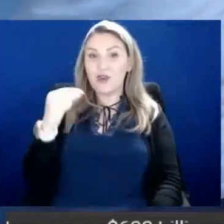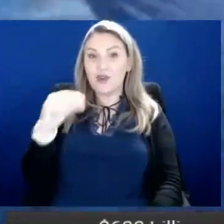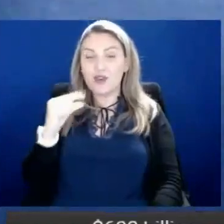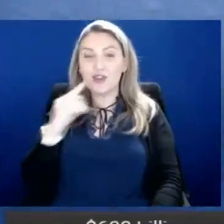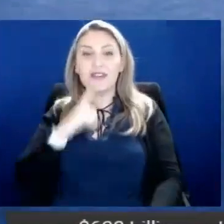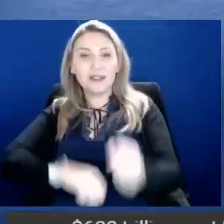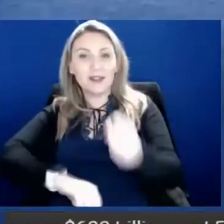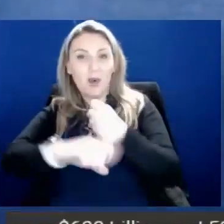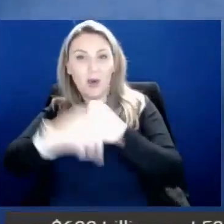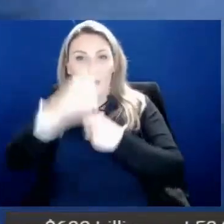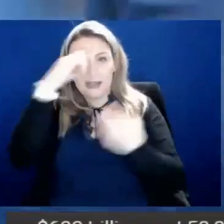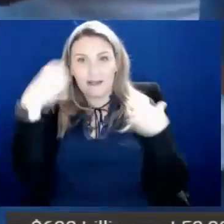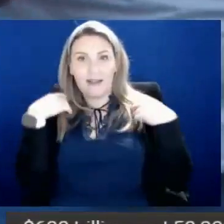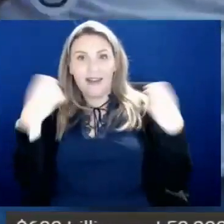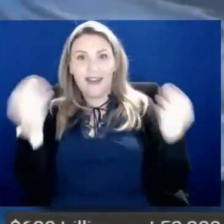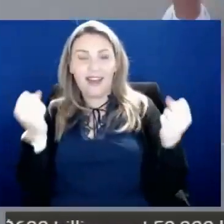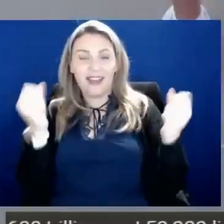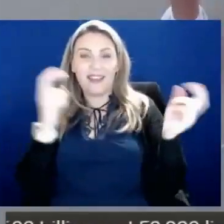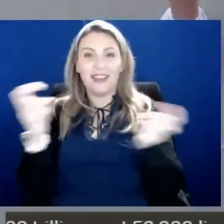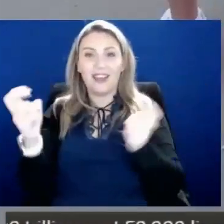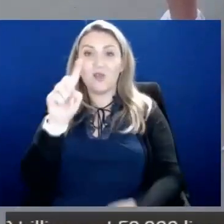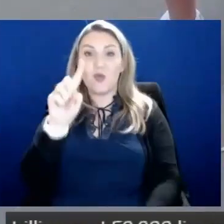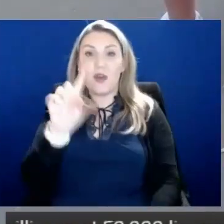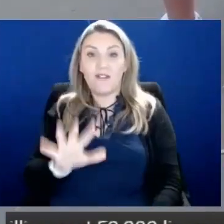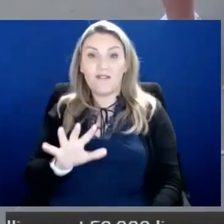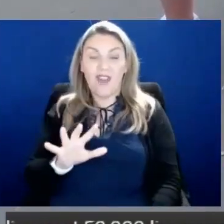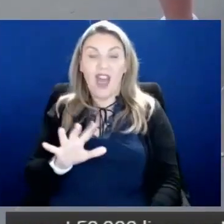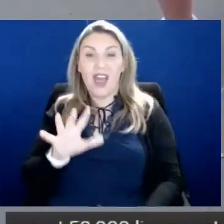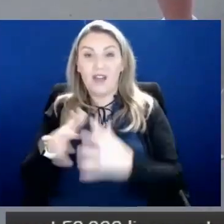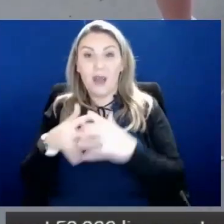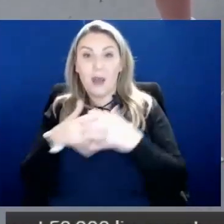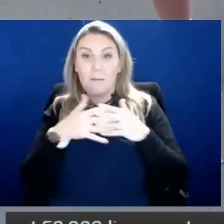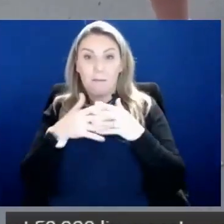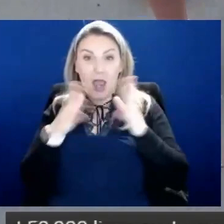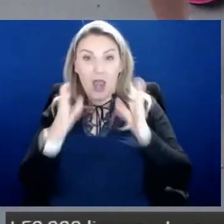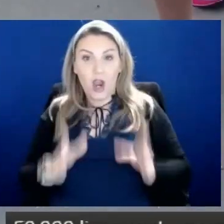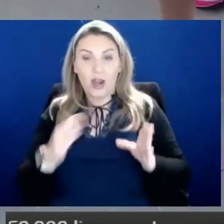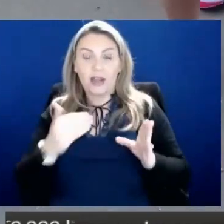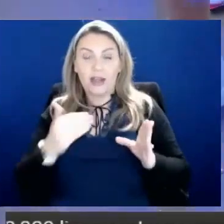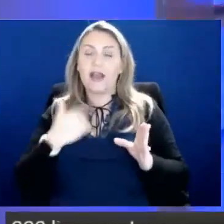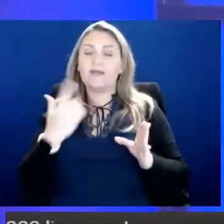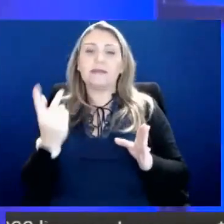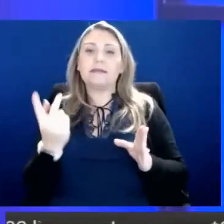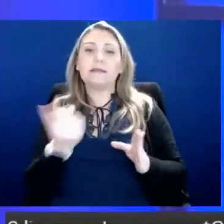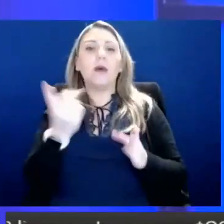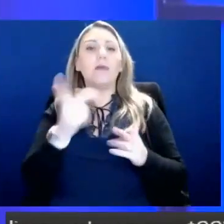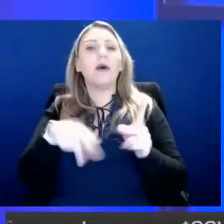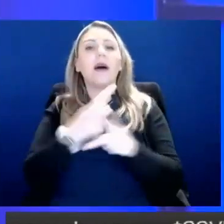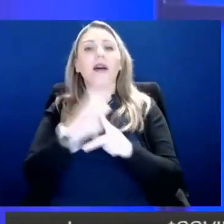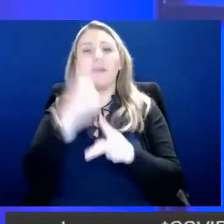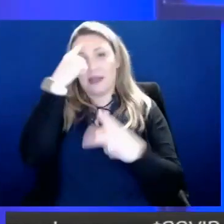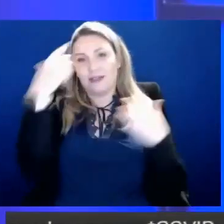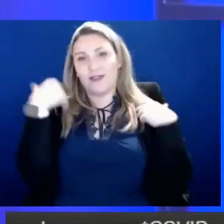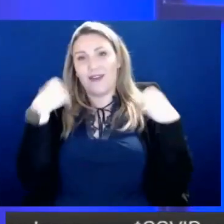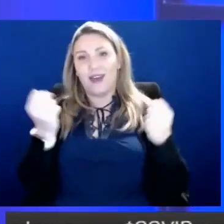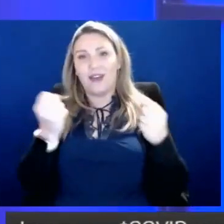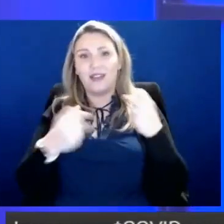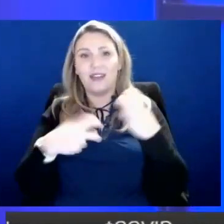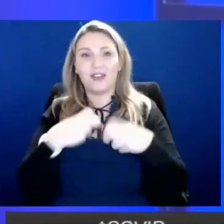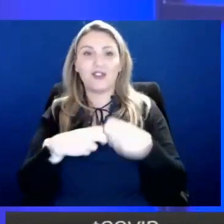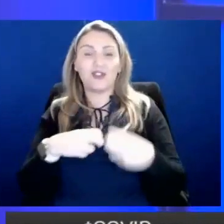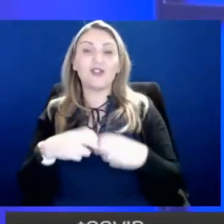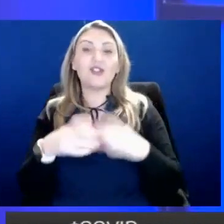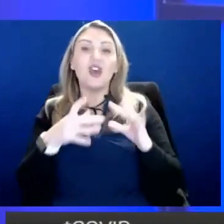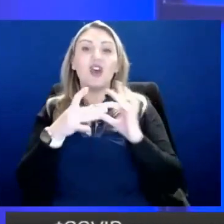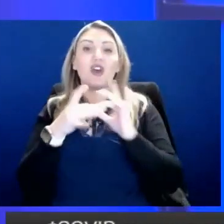estimated 1 in 5 Americans suffer some sort of mental health problems. Unifying Kansas City and making the metro